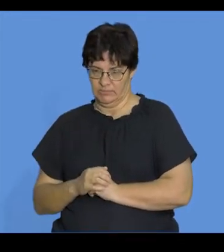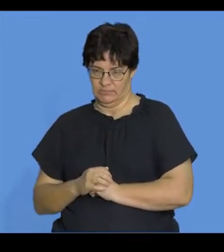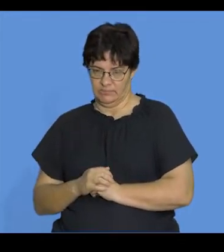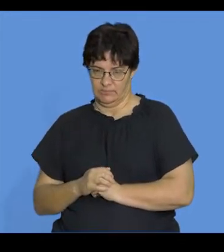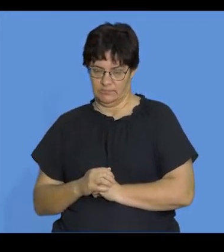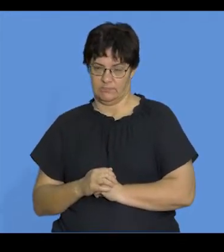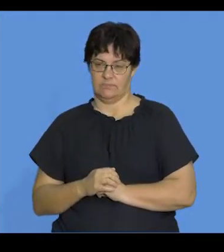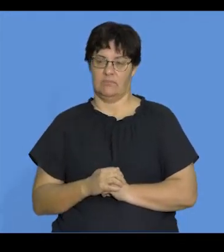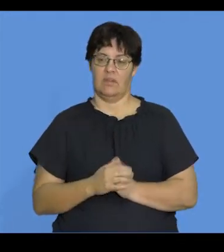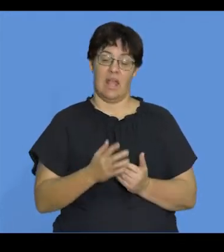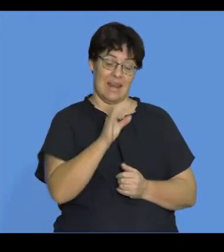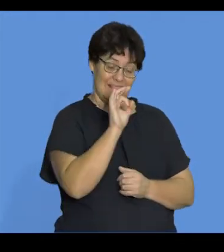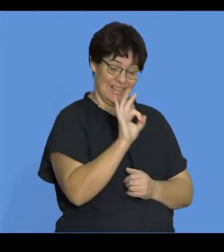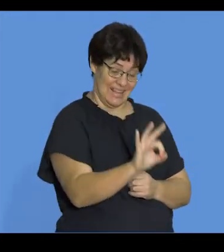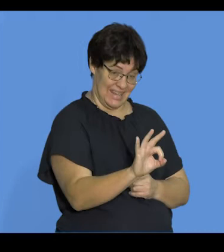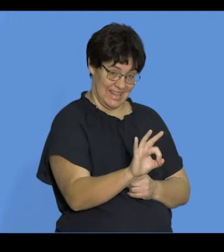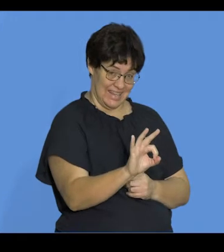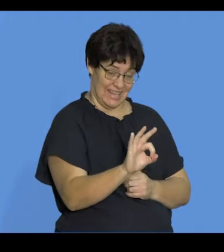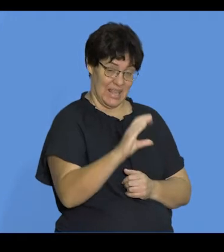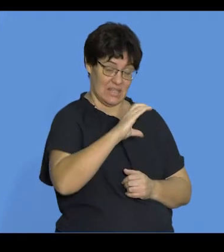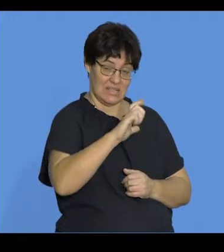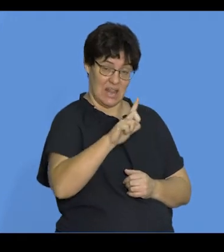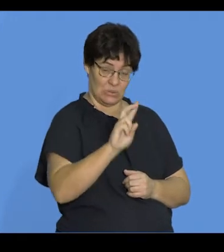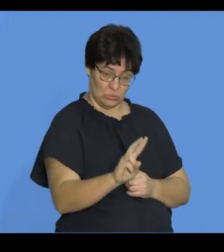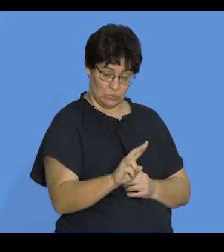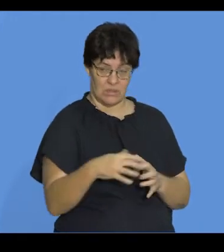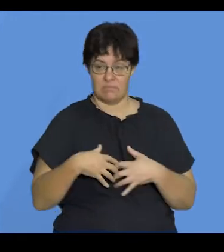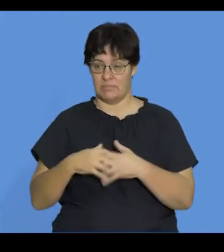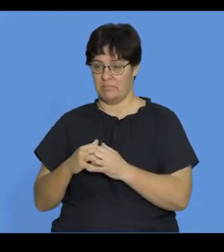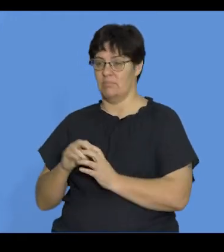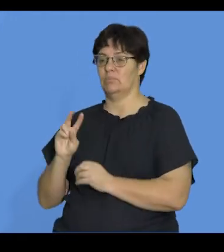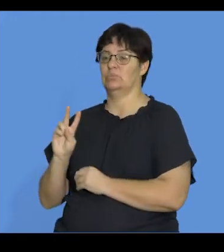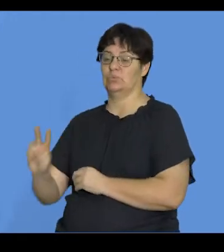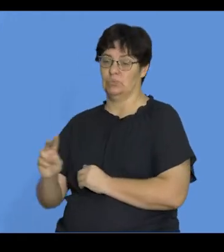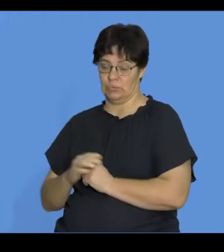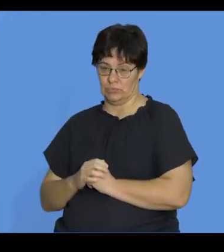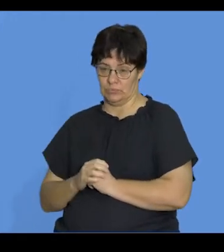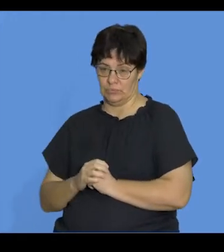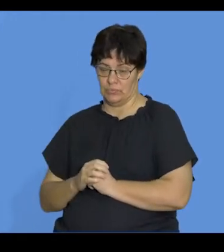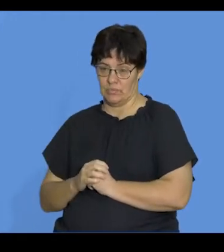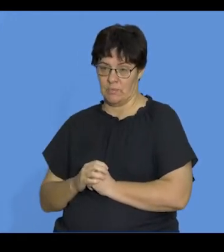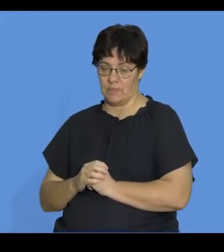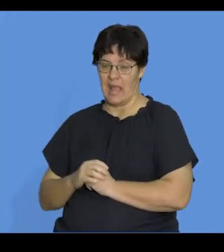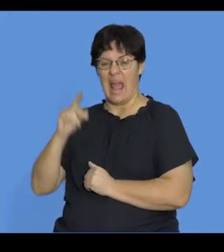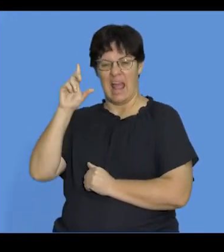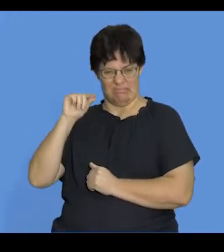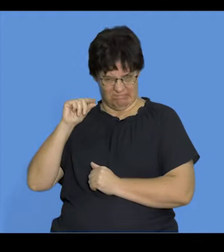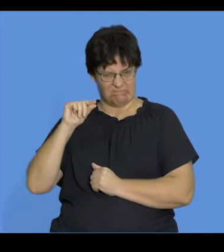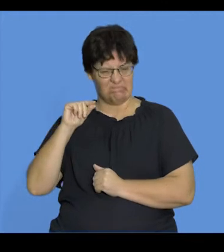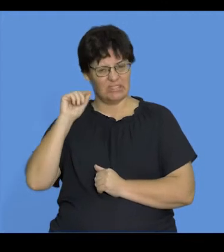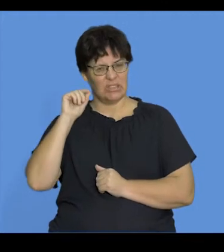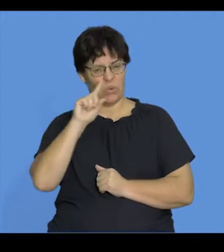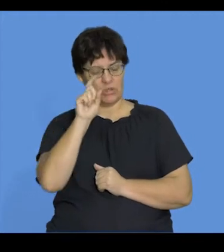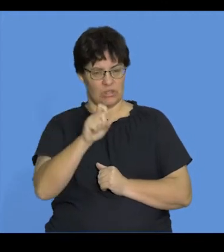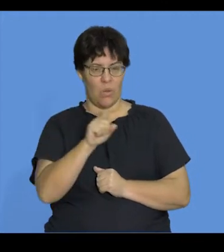iron 3 chloride, okay? And then 3 of chlorine actually form 2. Okay, it's a very interesting question